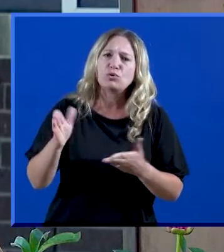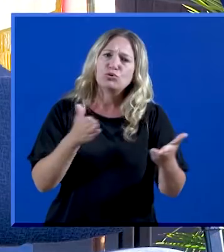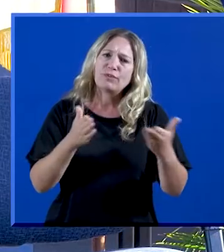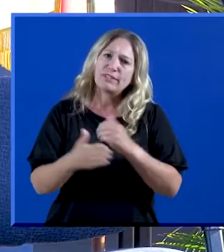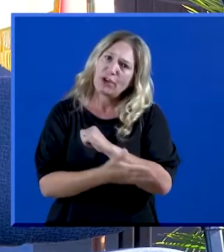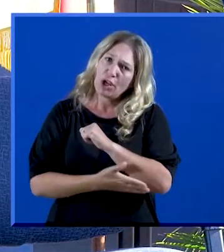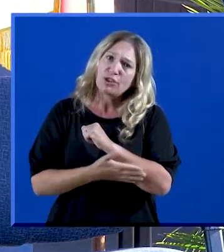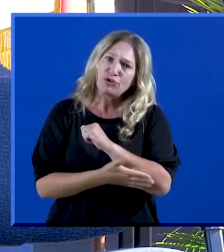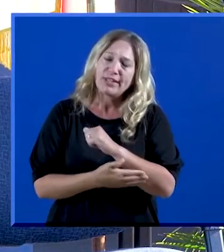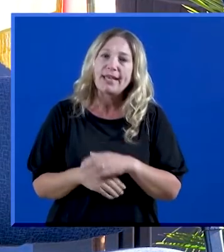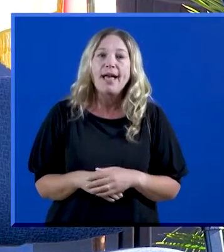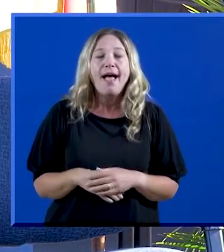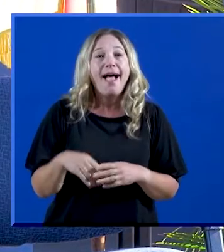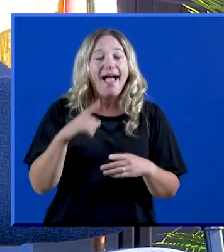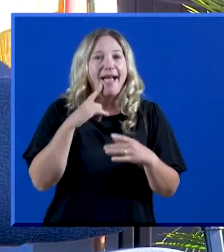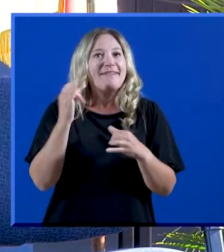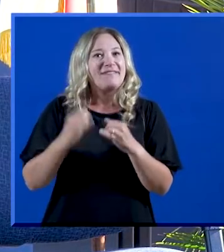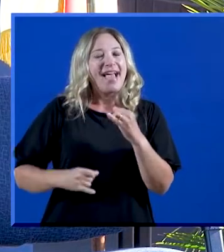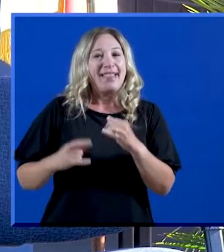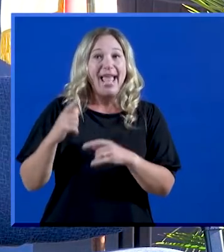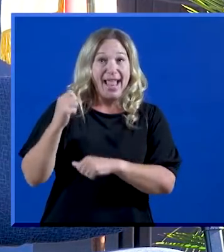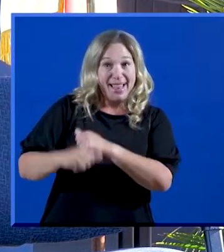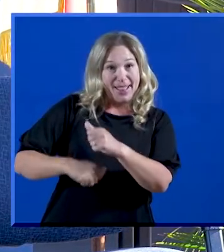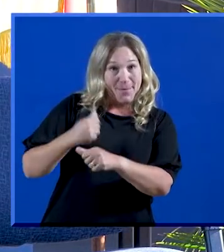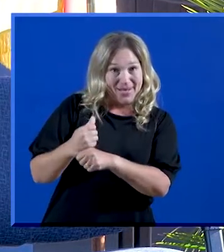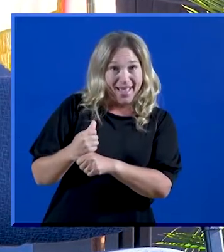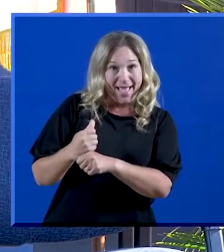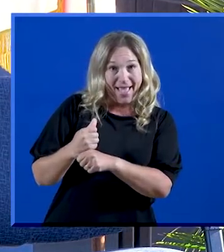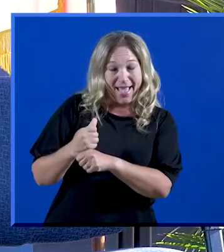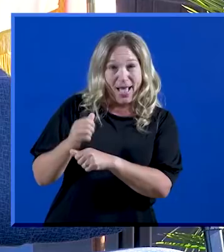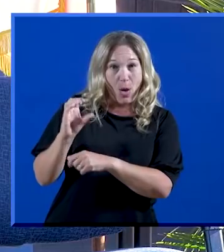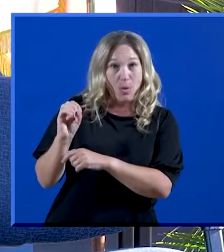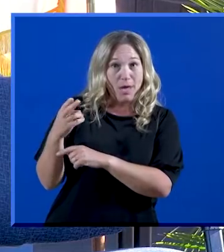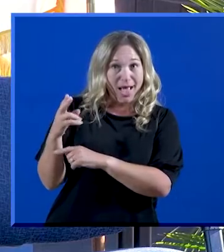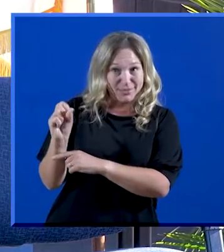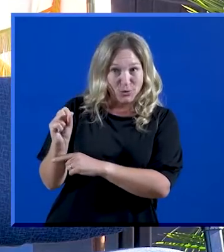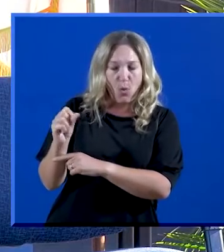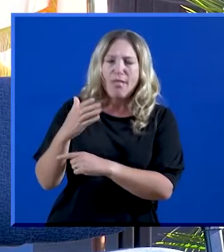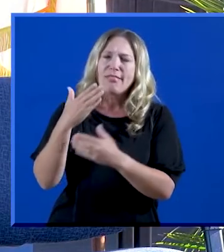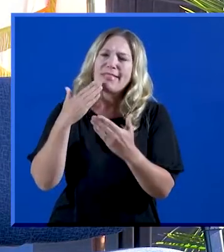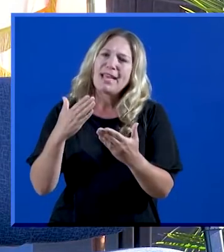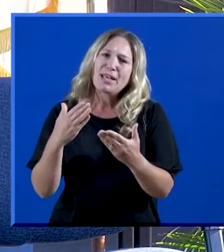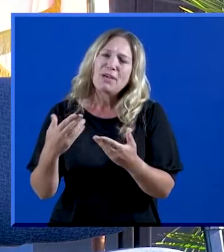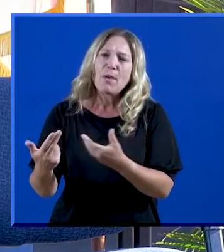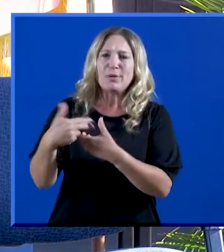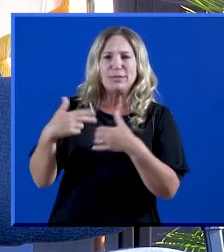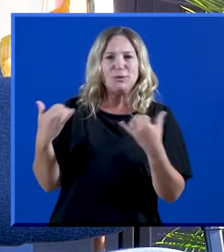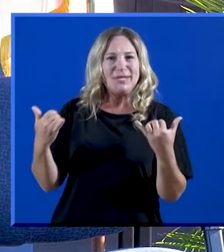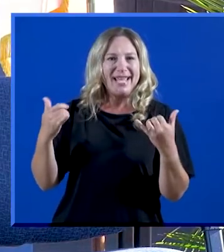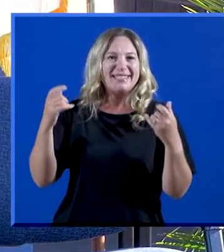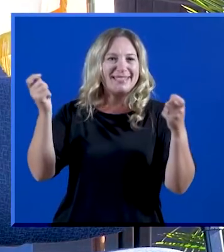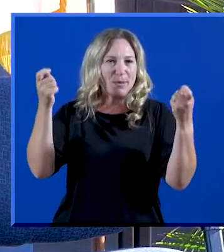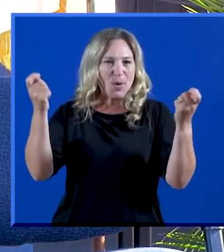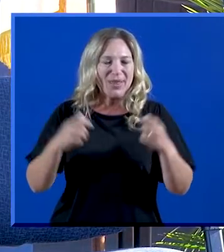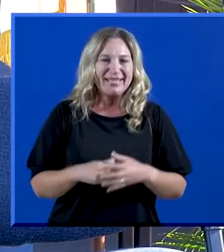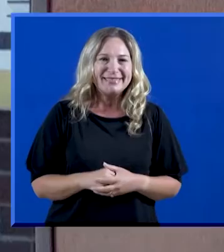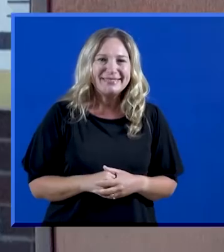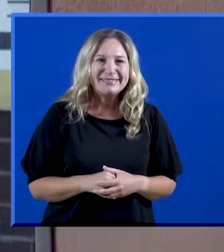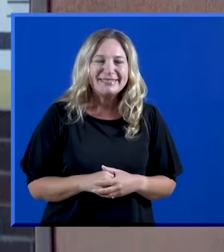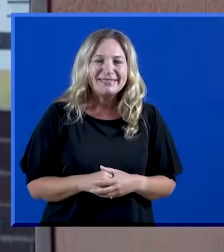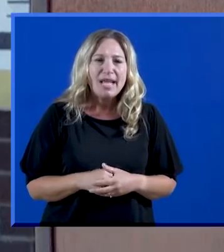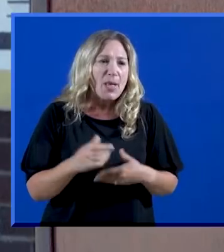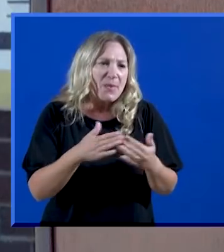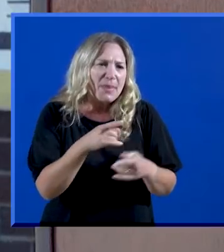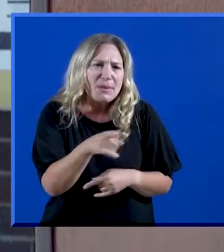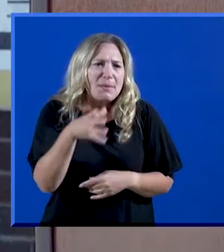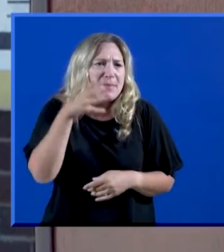our country. Finally, alumni of Oakmont High School, thank you for participating in today's ceremony. Whether you